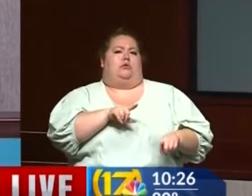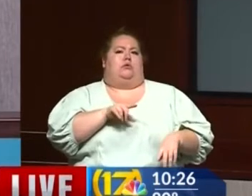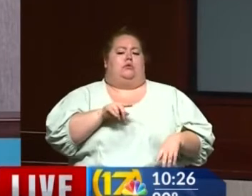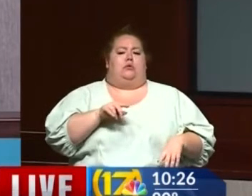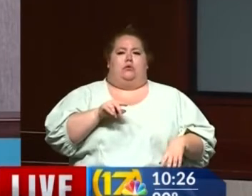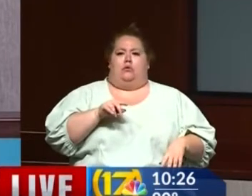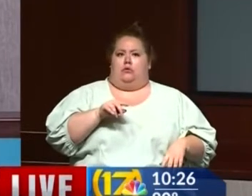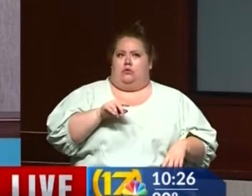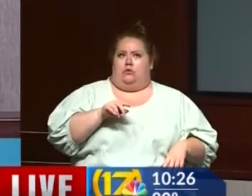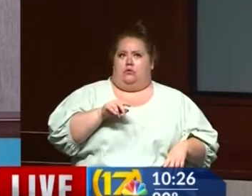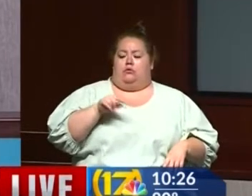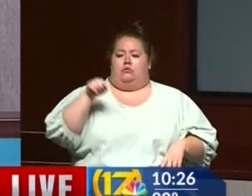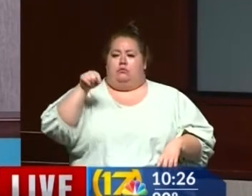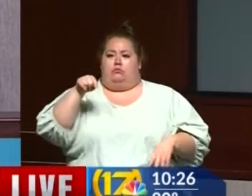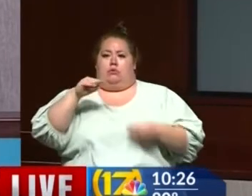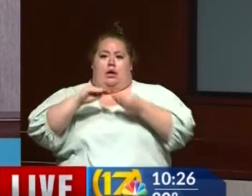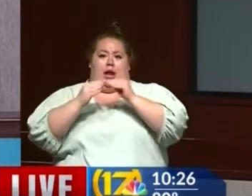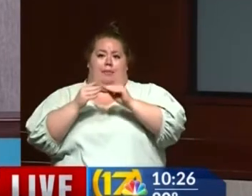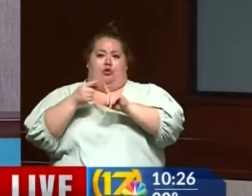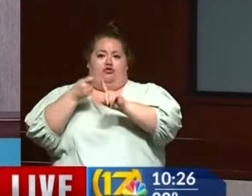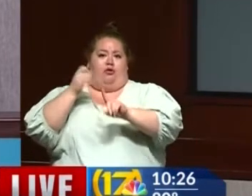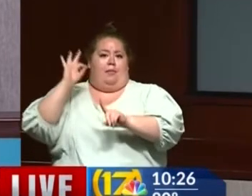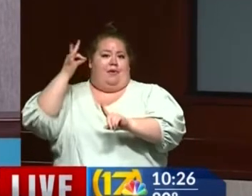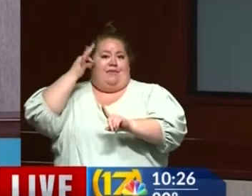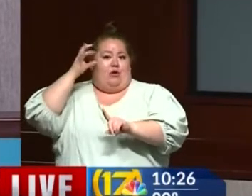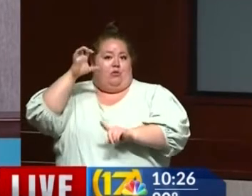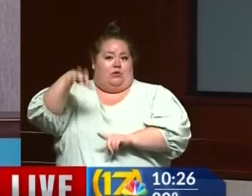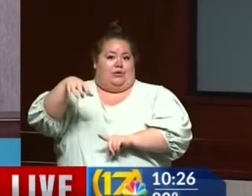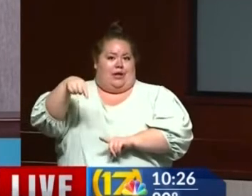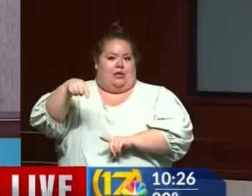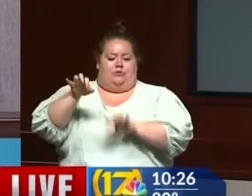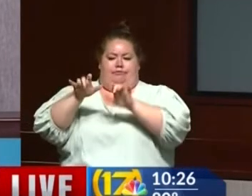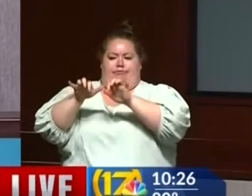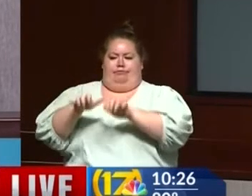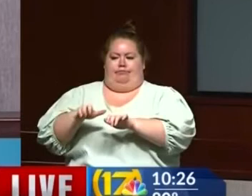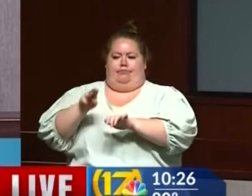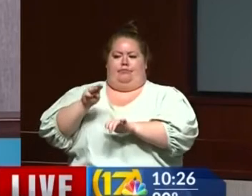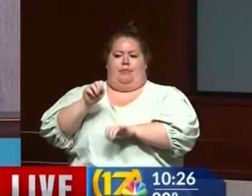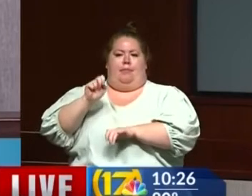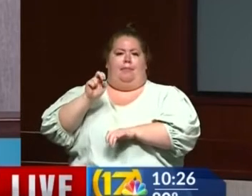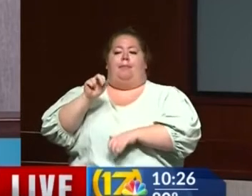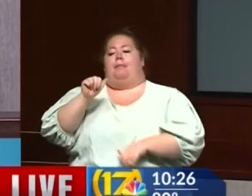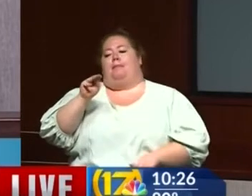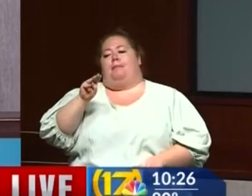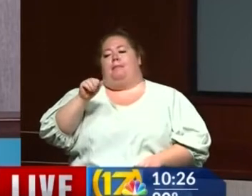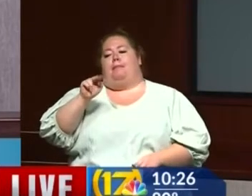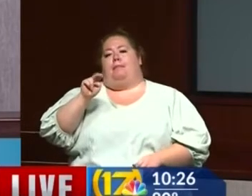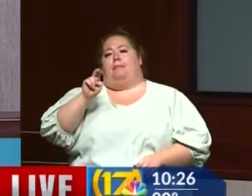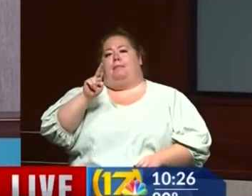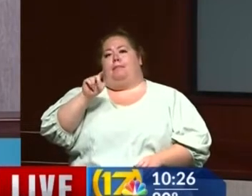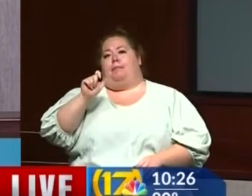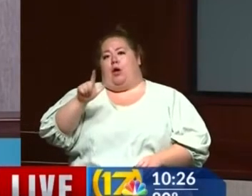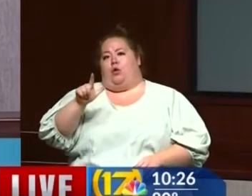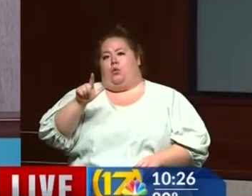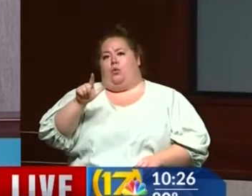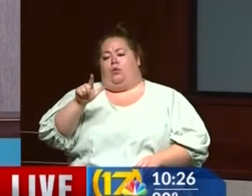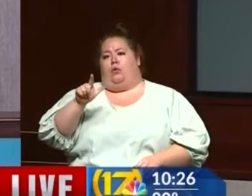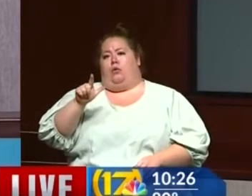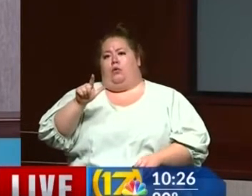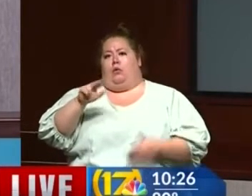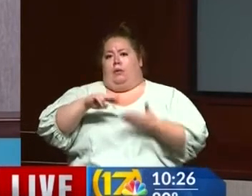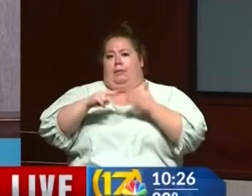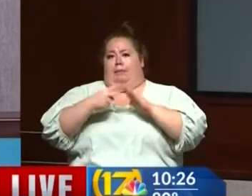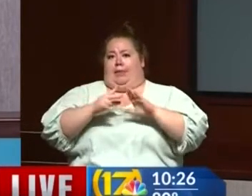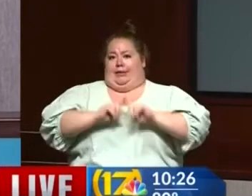entered manually, but presumably they still go into an electronic system, right? So is it just that it's the wrong kind of